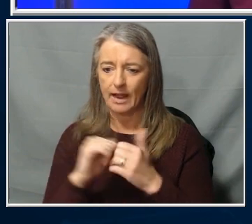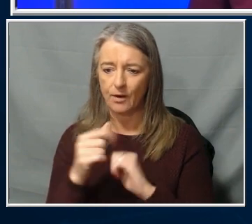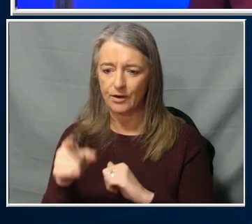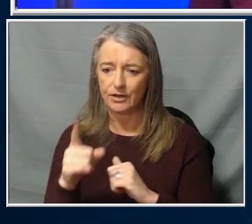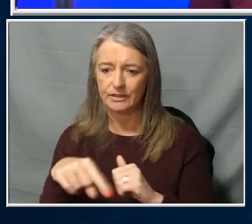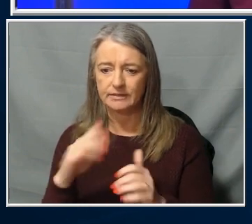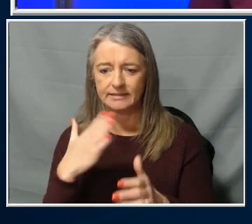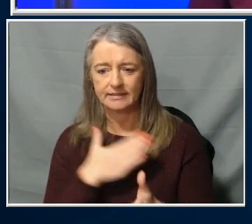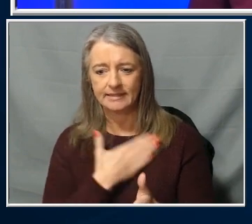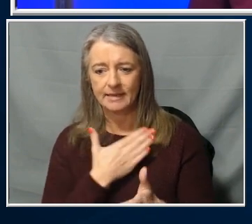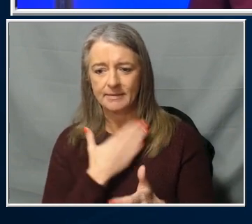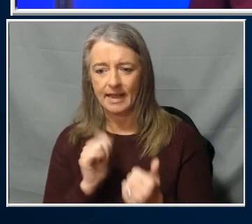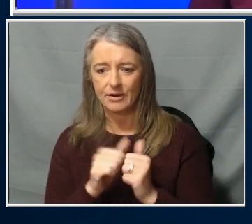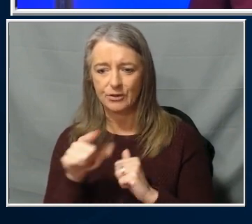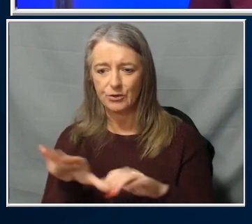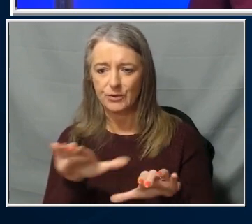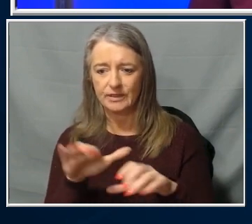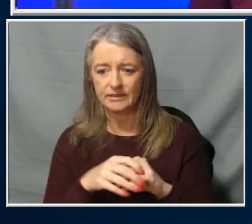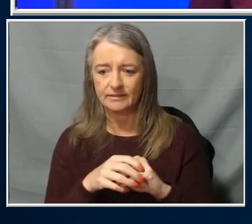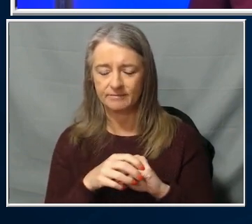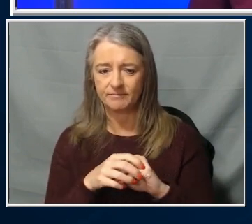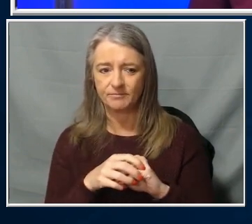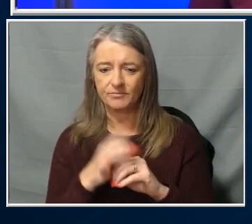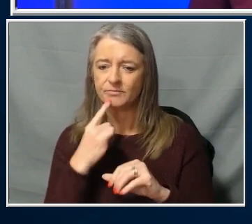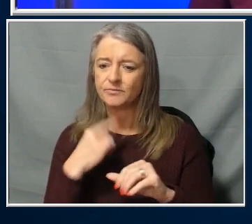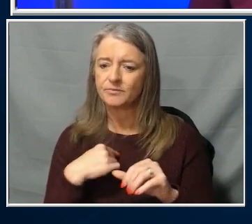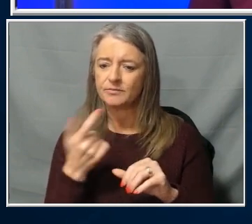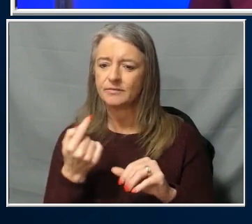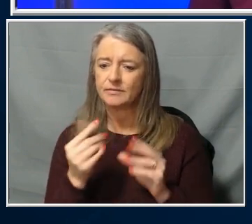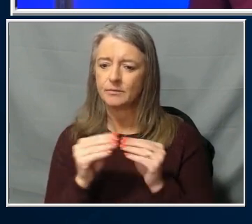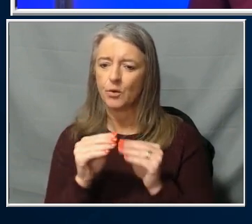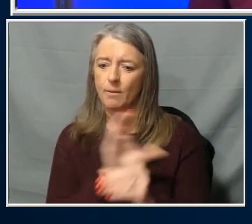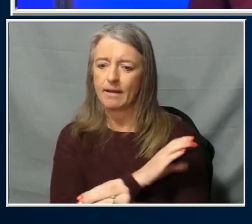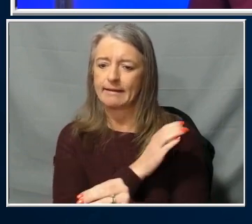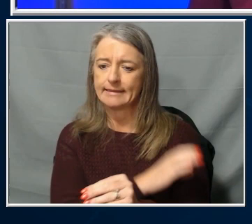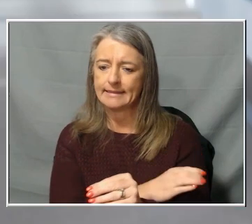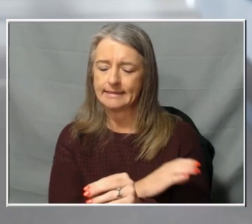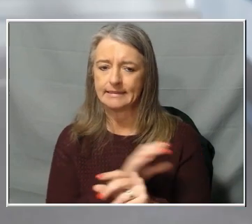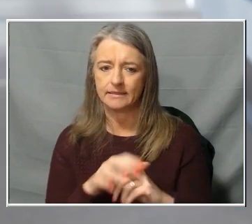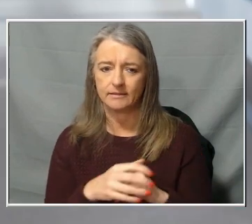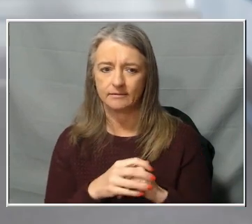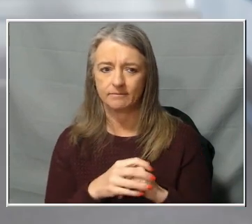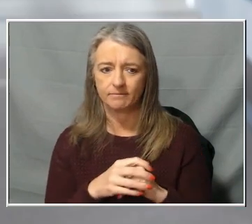Good. How are you doing? Good. So tell us about this clinic. How did it come about?